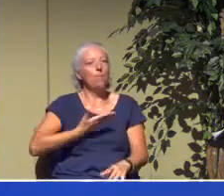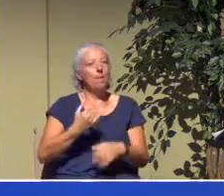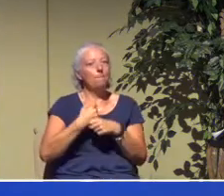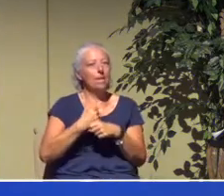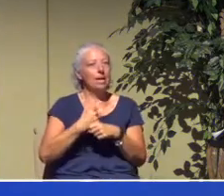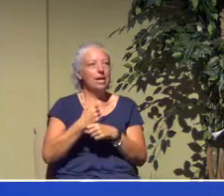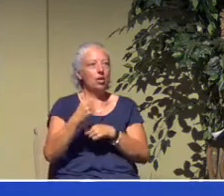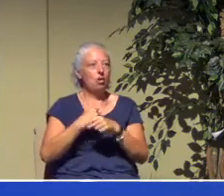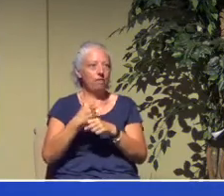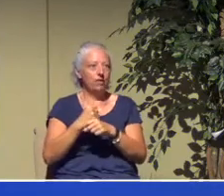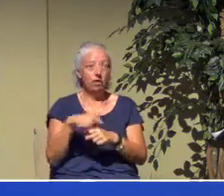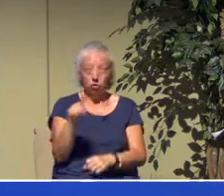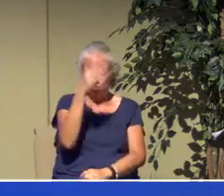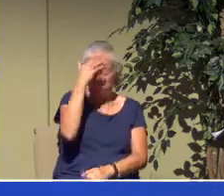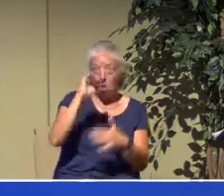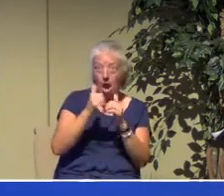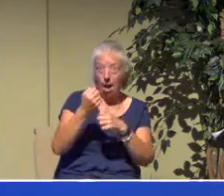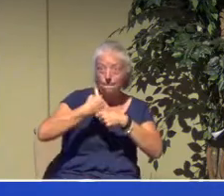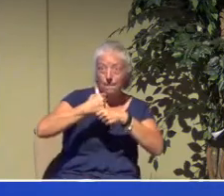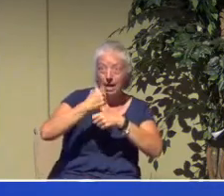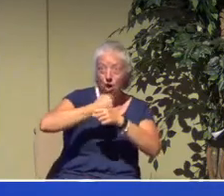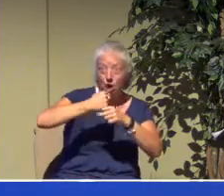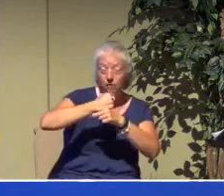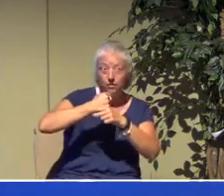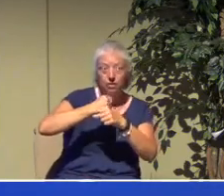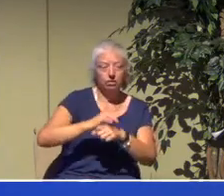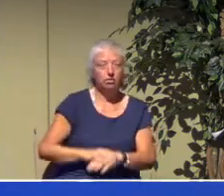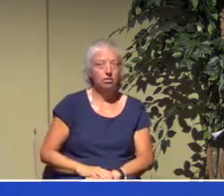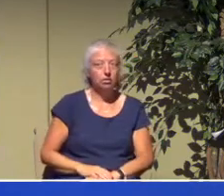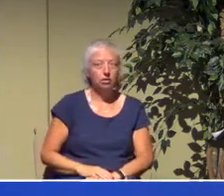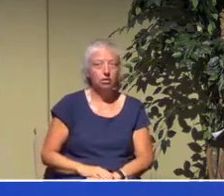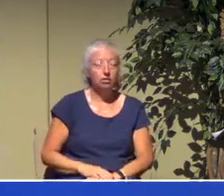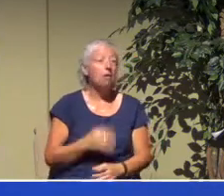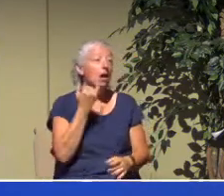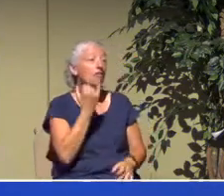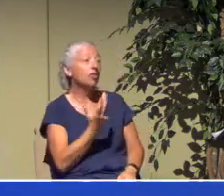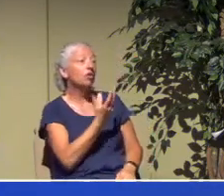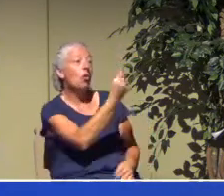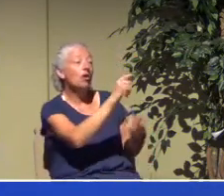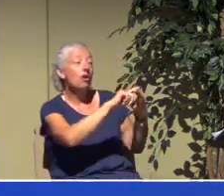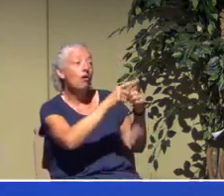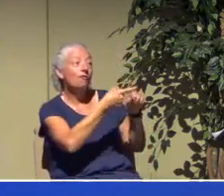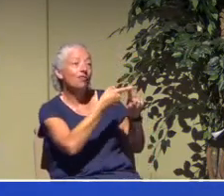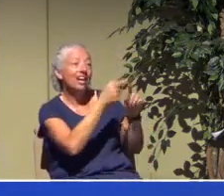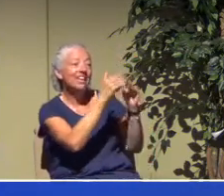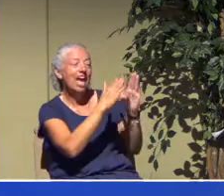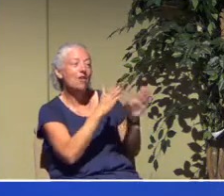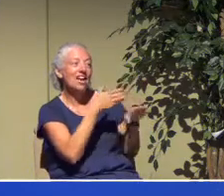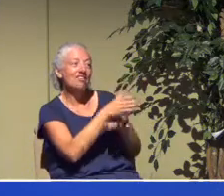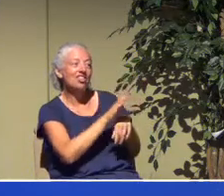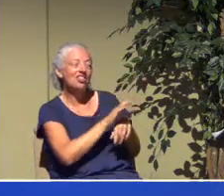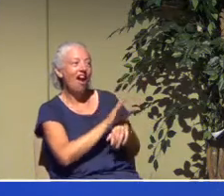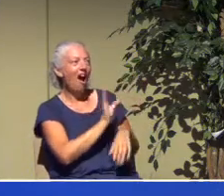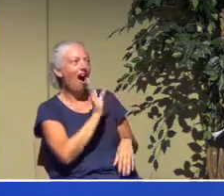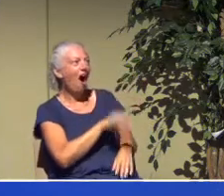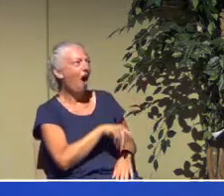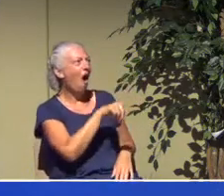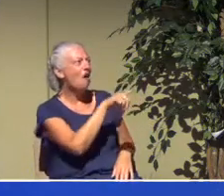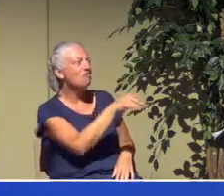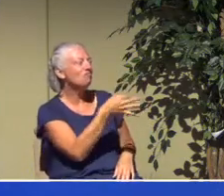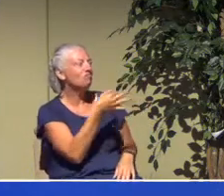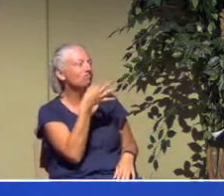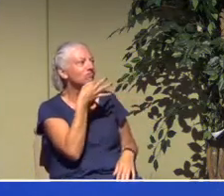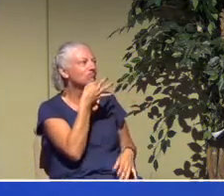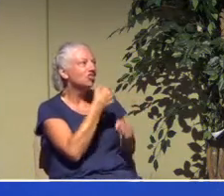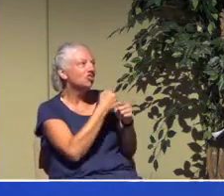how to make coffee, you know, if you're going to somebody's house after church, be sure to compliment them. You know, you make a